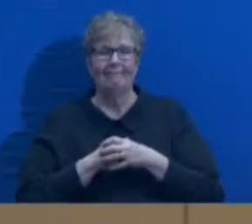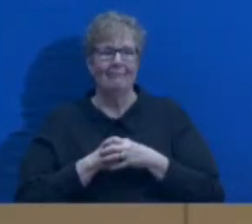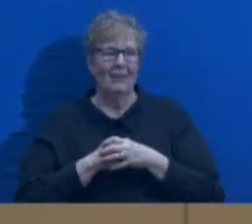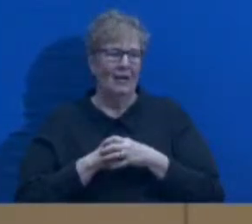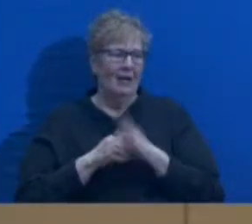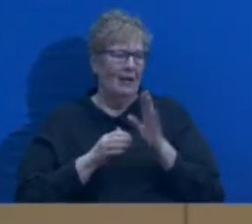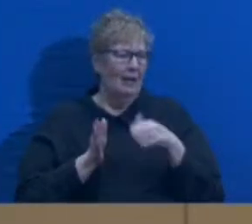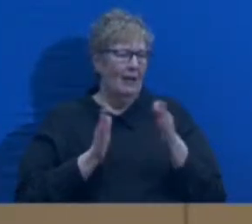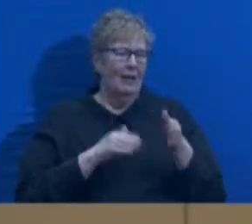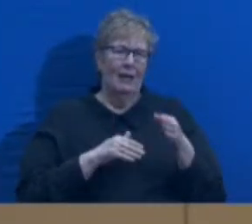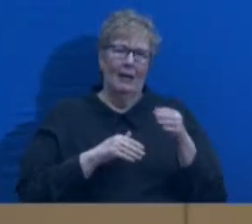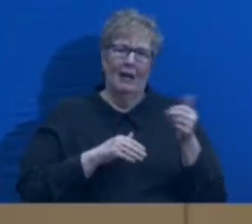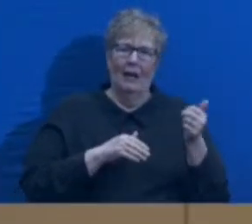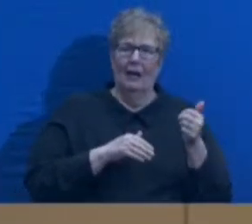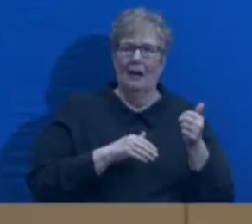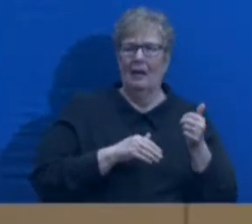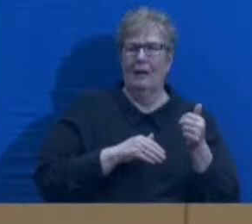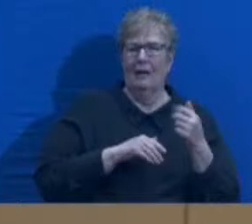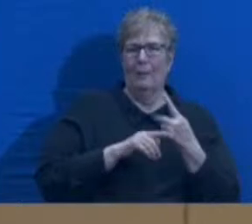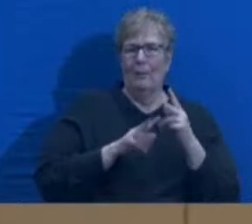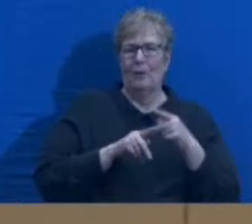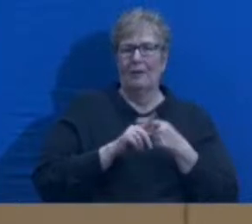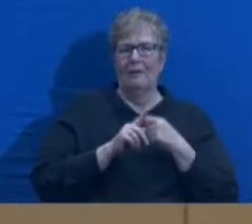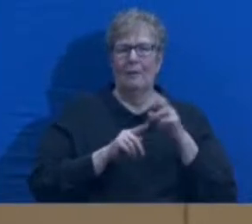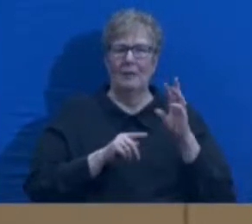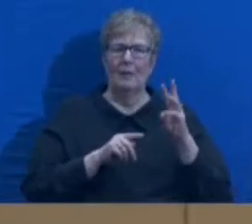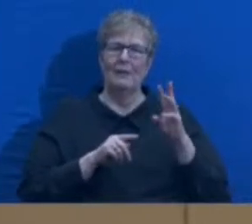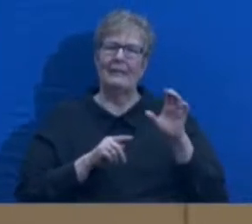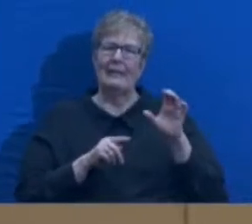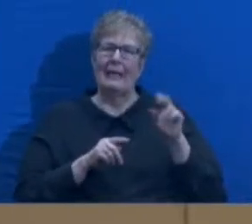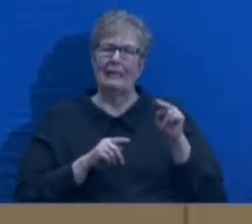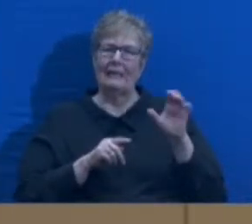Director Harris, it's Alex Shabbat with WCNC Charlotte.